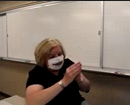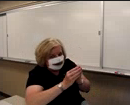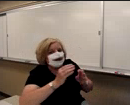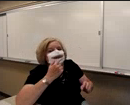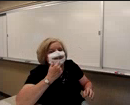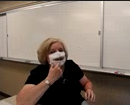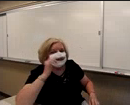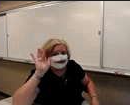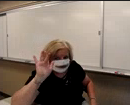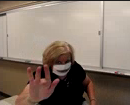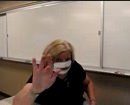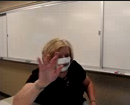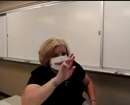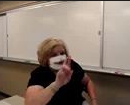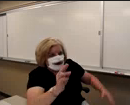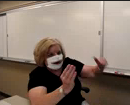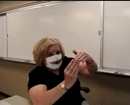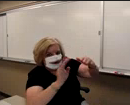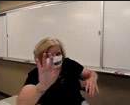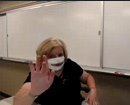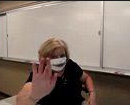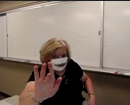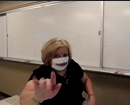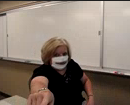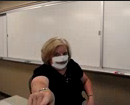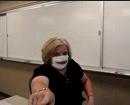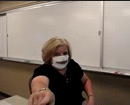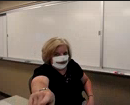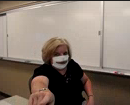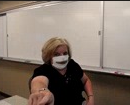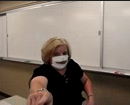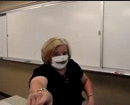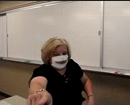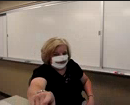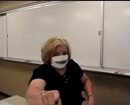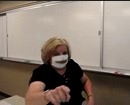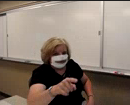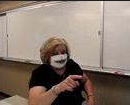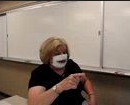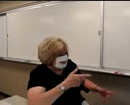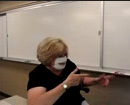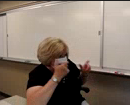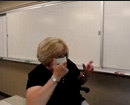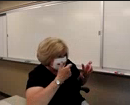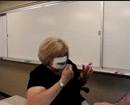Am I going too fast?